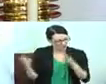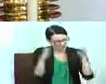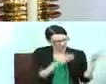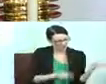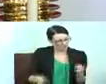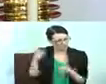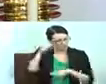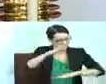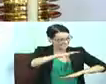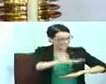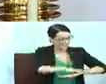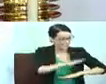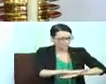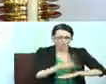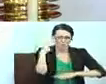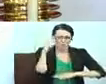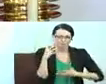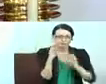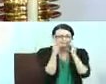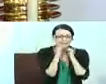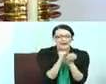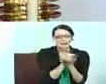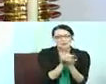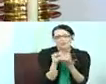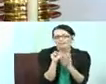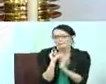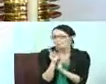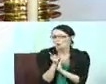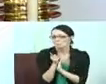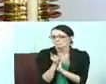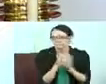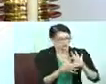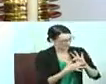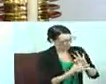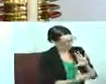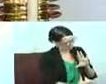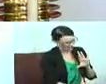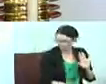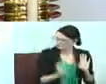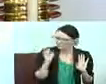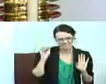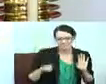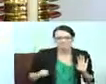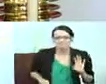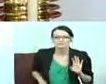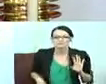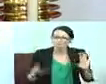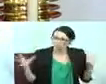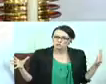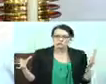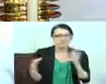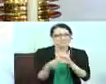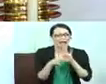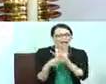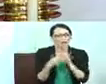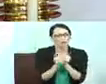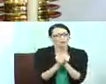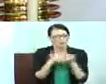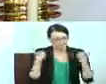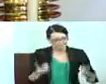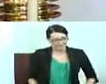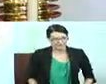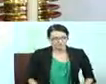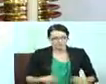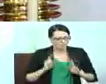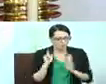table, for this sacred moment, I ask you to unite in me. You know, from the